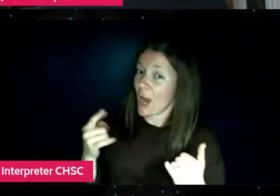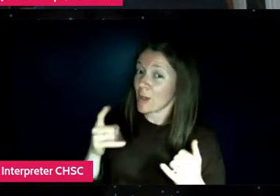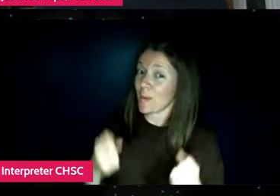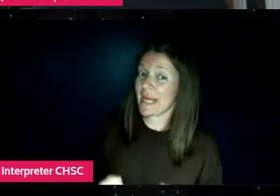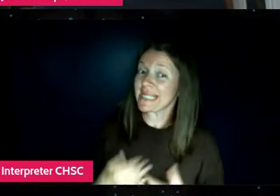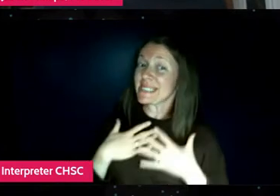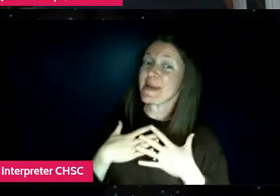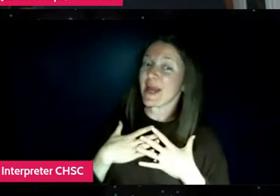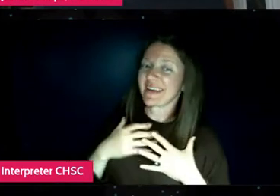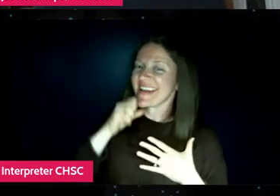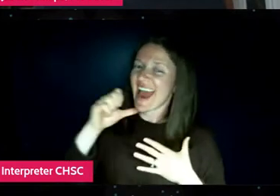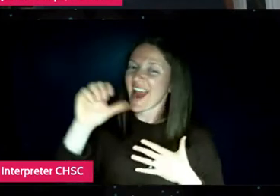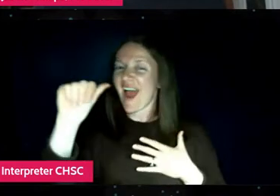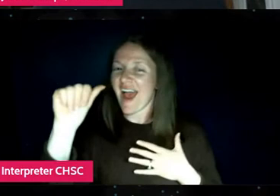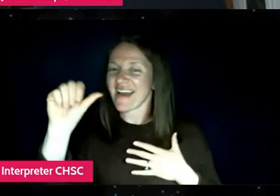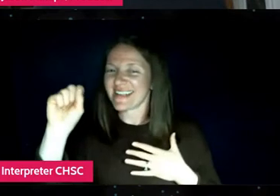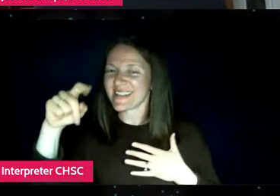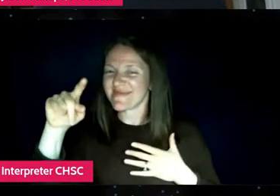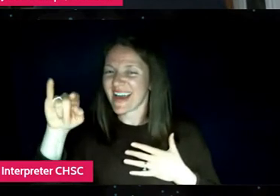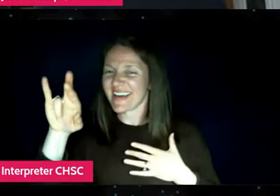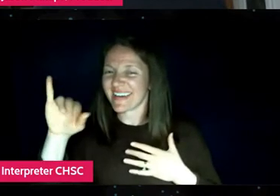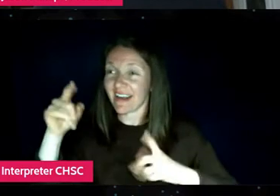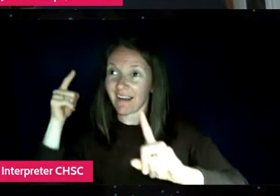actor. Yeah. Oh, bless you.